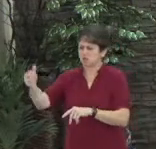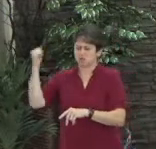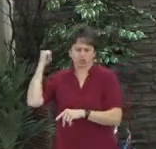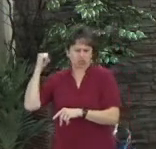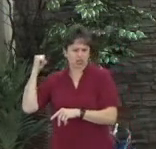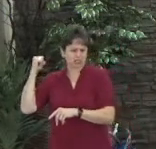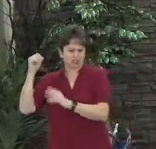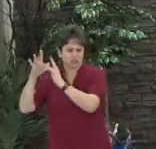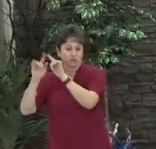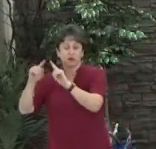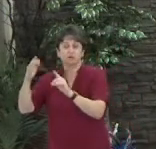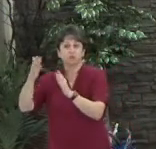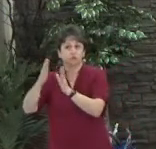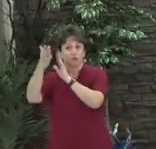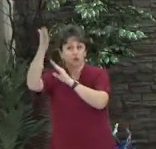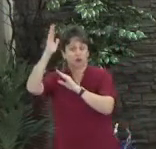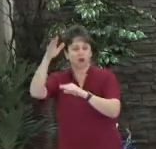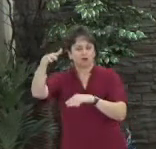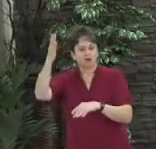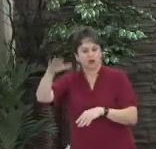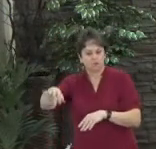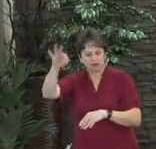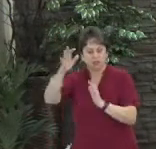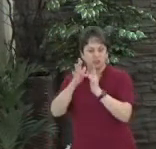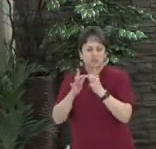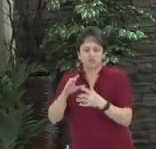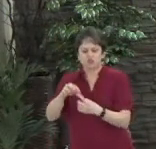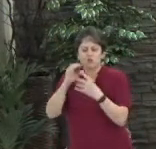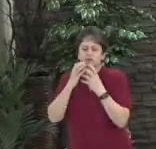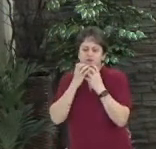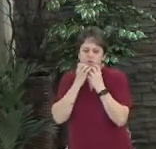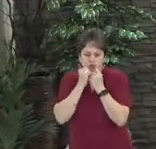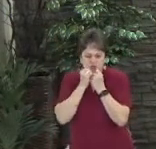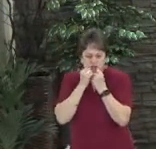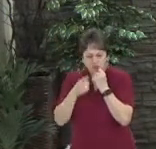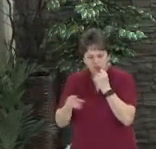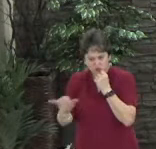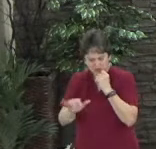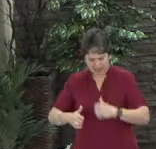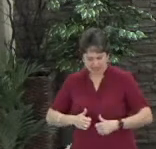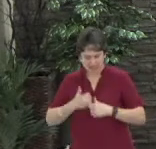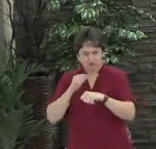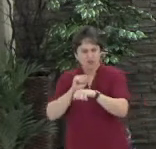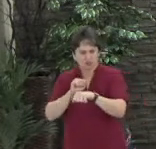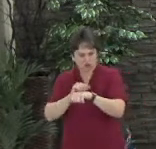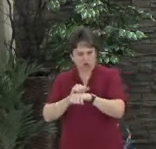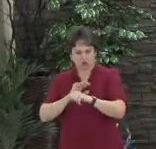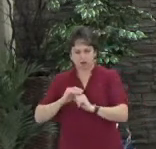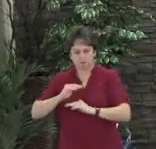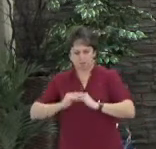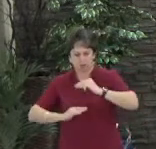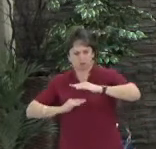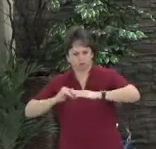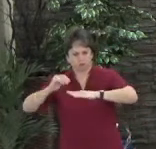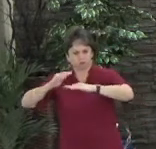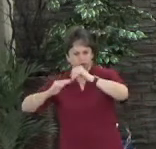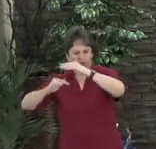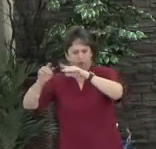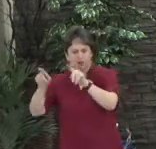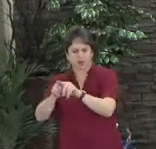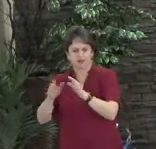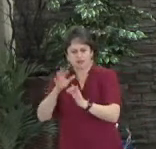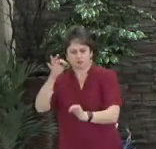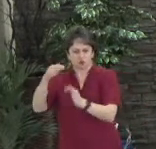God chosen and precious, you yourselves, like living stones, are being built up as a